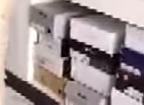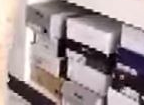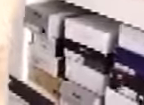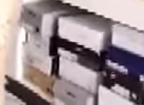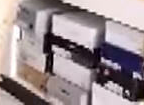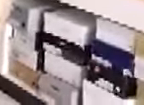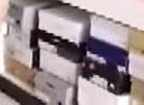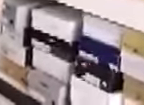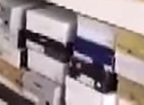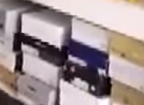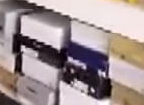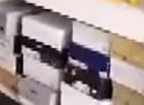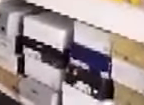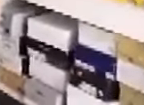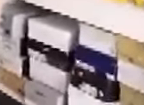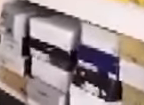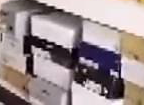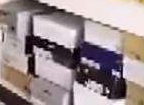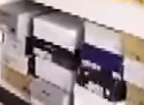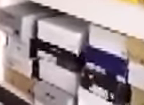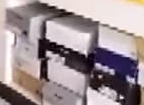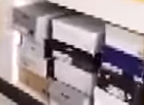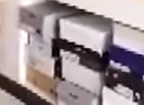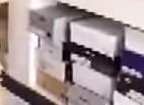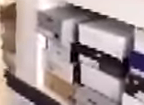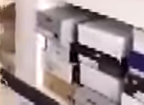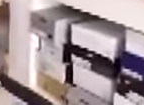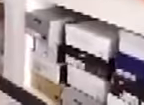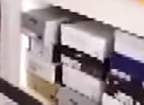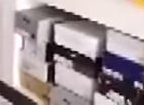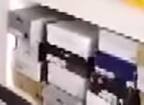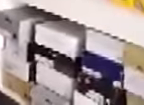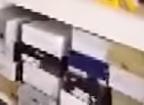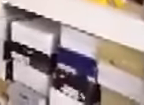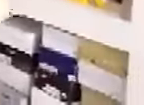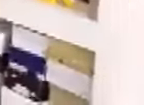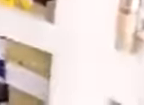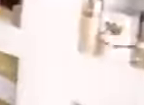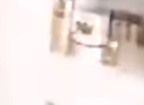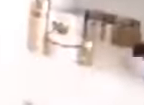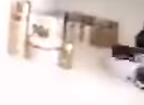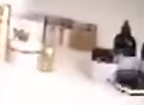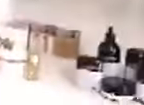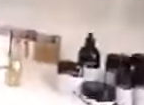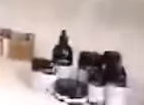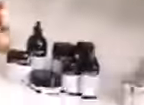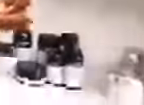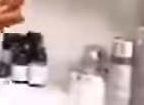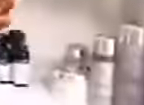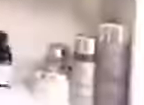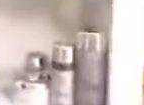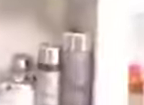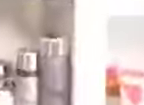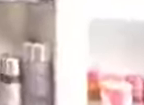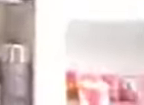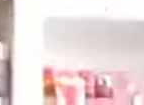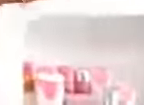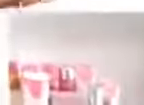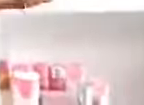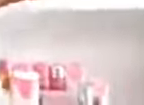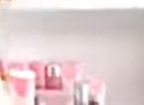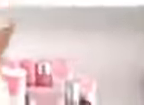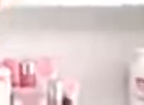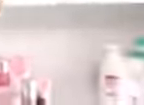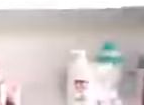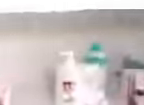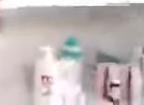dëri Samsonite dafa am ñuñ la xolé wow ngén la nak wow skin ci mom lañu gëna xamé nak skin care products ci mom lañu